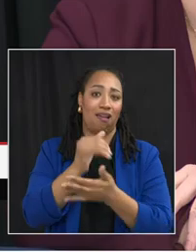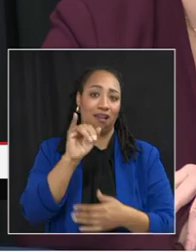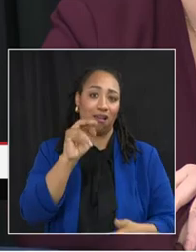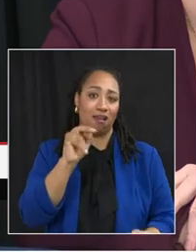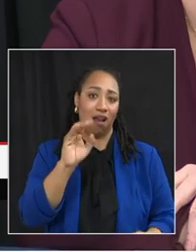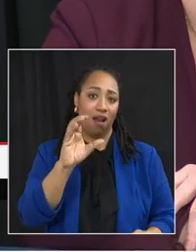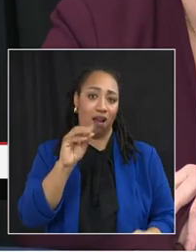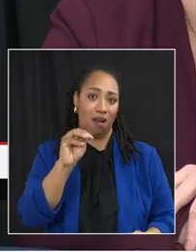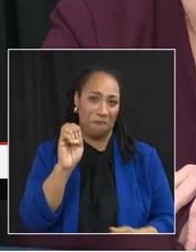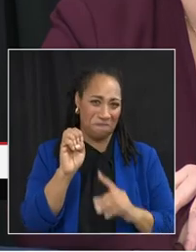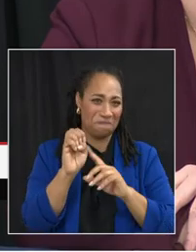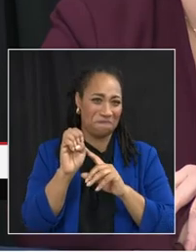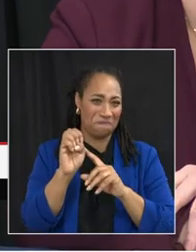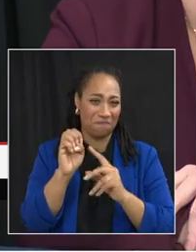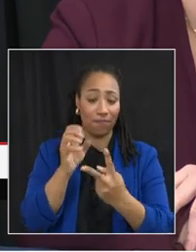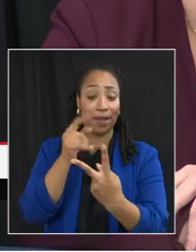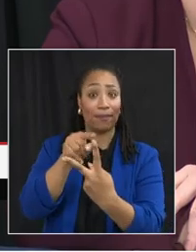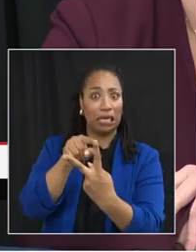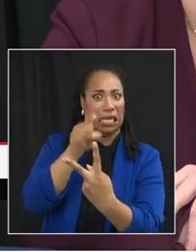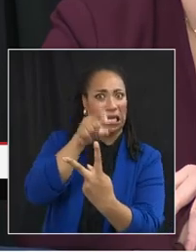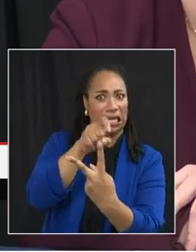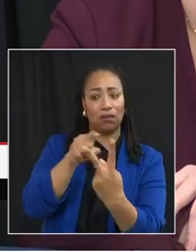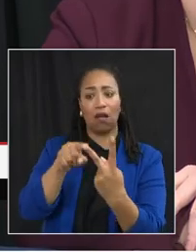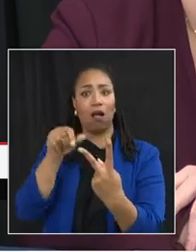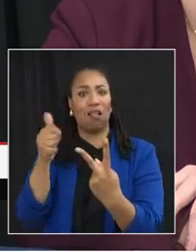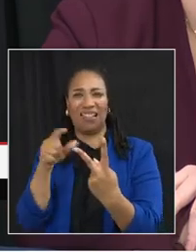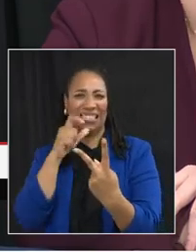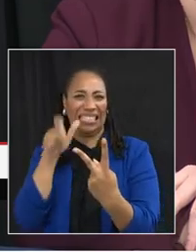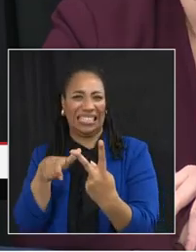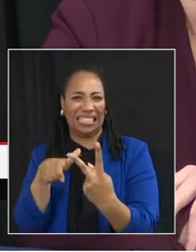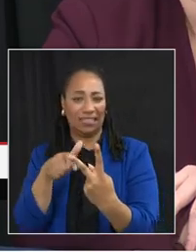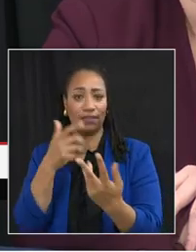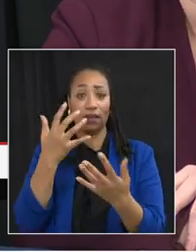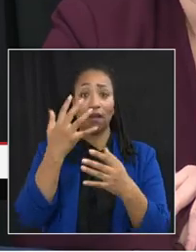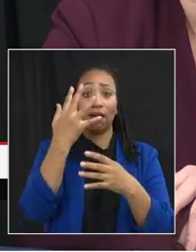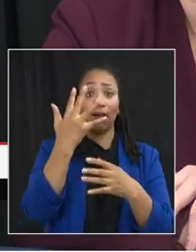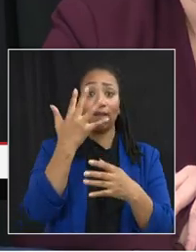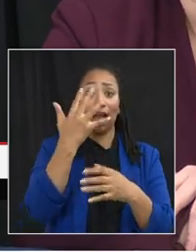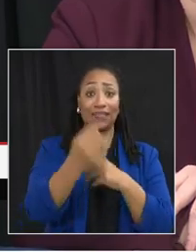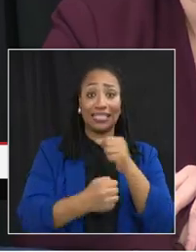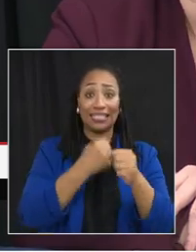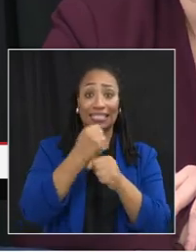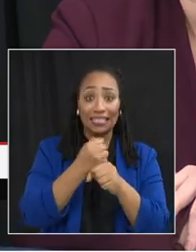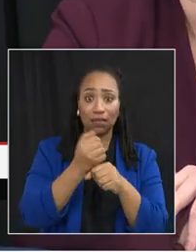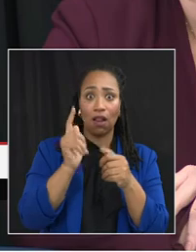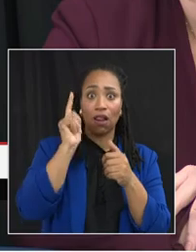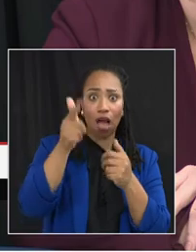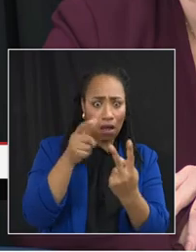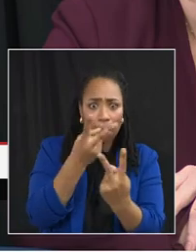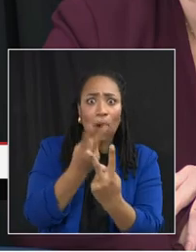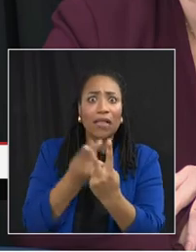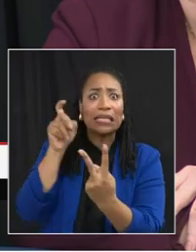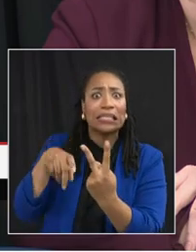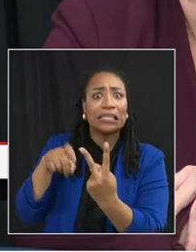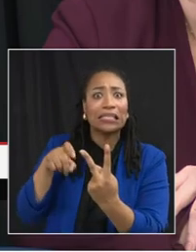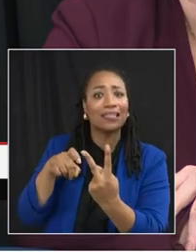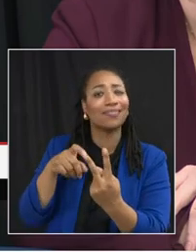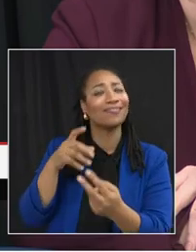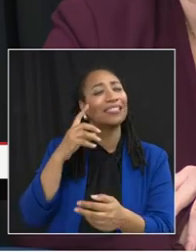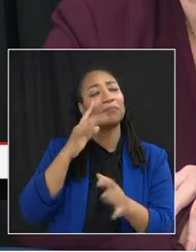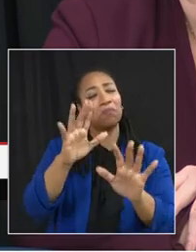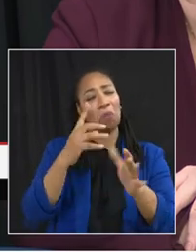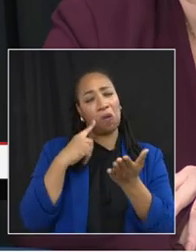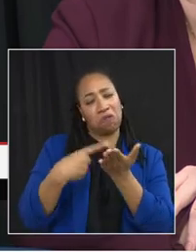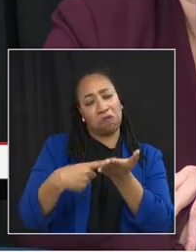spouse doesn't, and then about 5-7 years down the line. So I'll be here afterwards, so let's talk a little further so I can connect you with the team and we